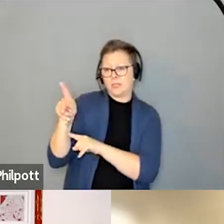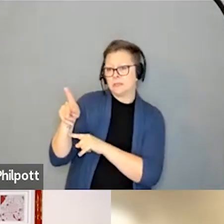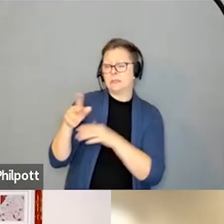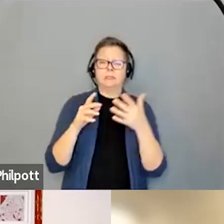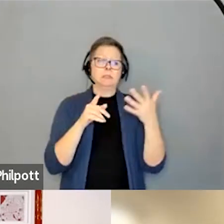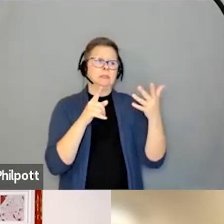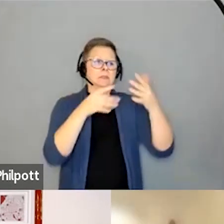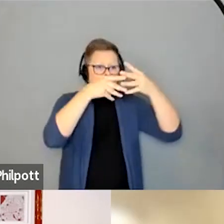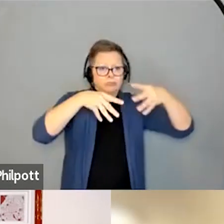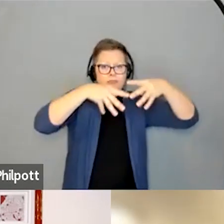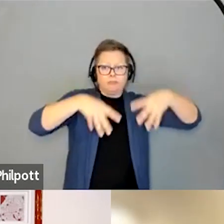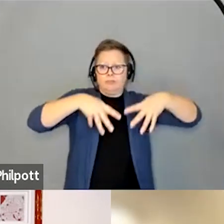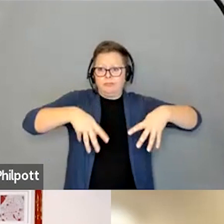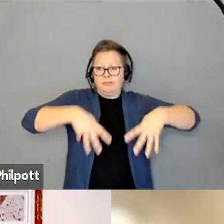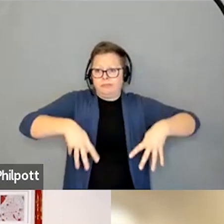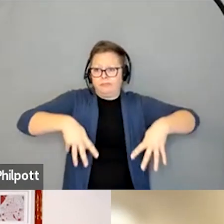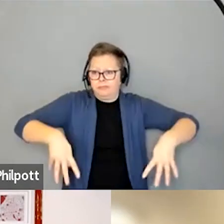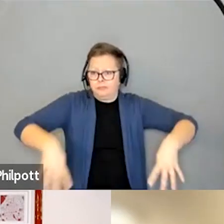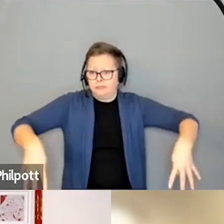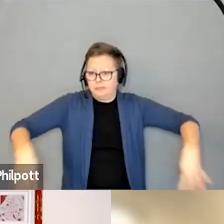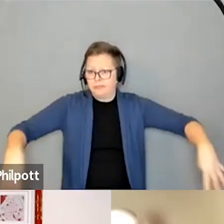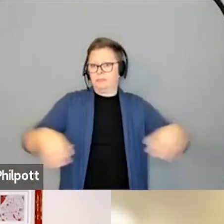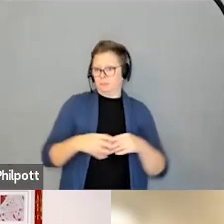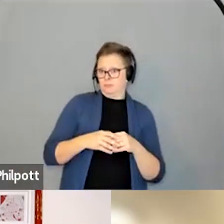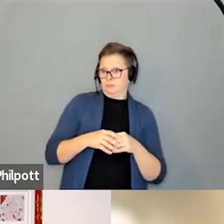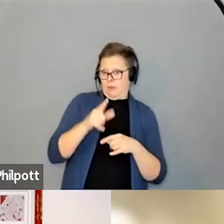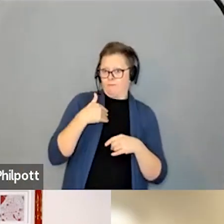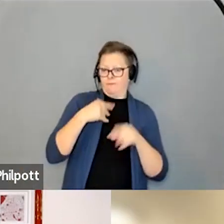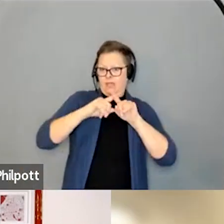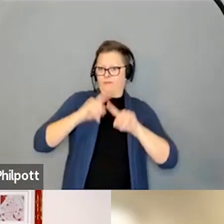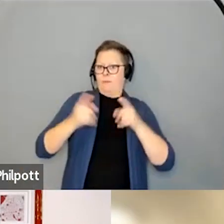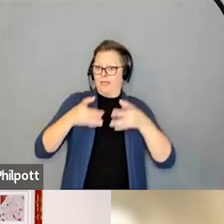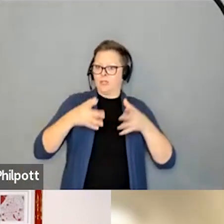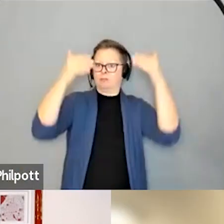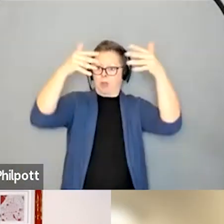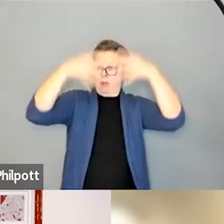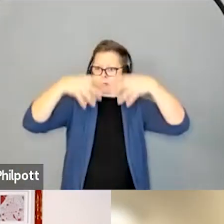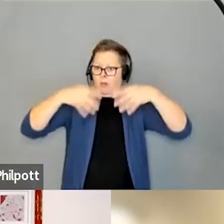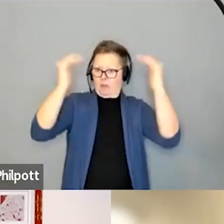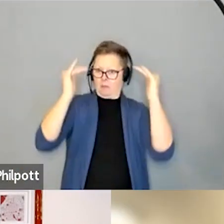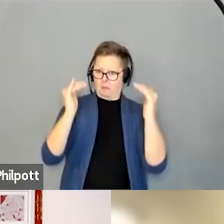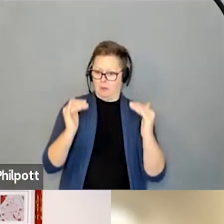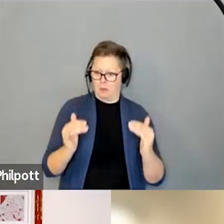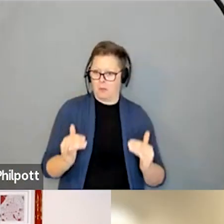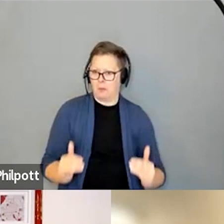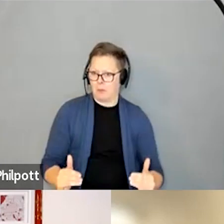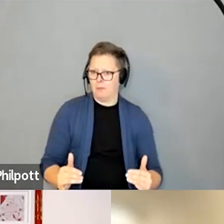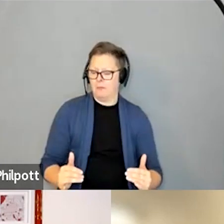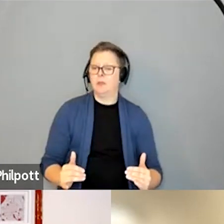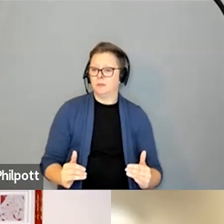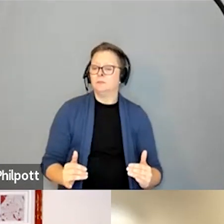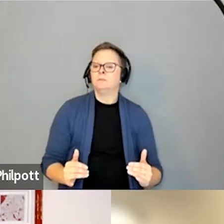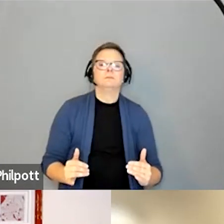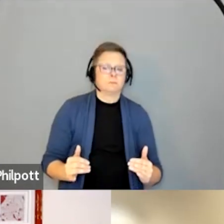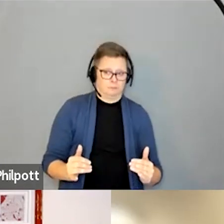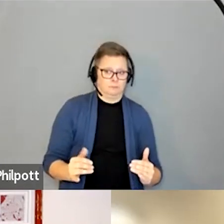the senior managers, and underneath them are the line managers, and underneath them are the people who are reporting to the line managers, right?